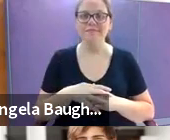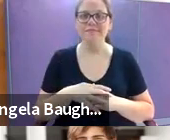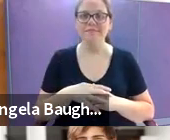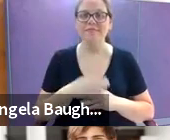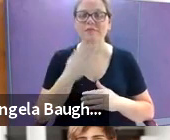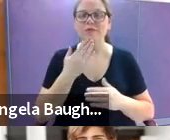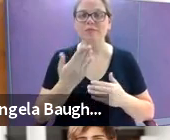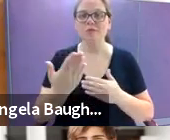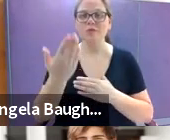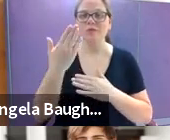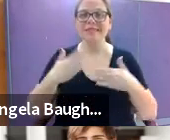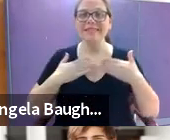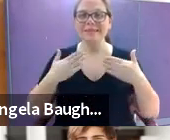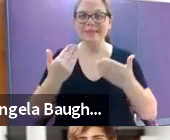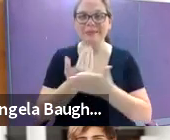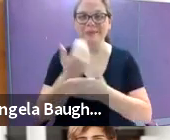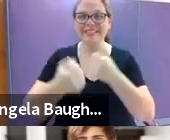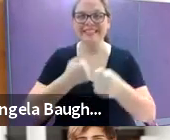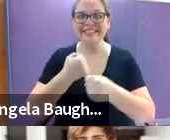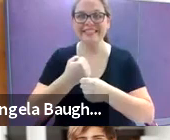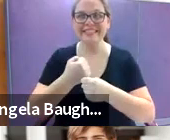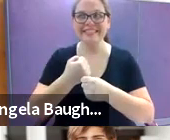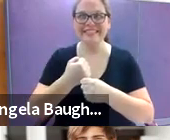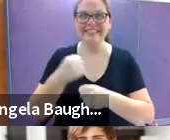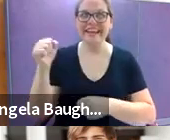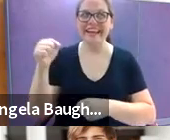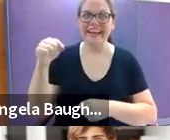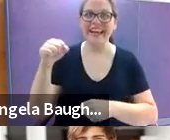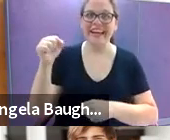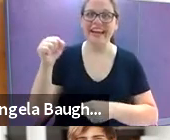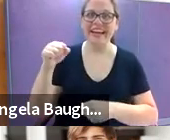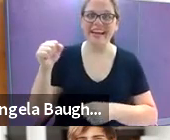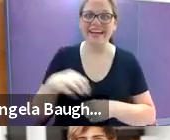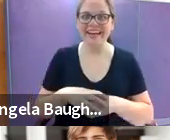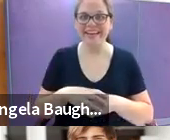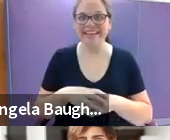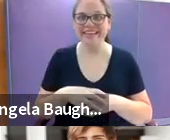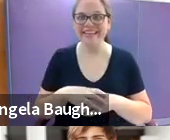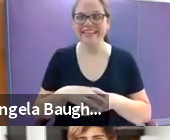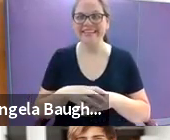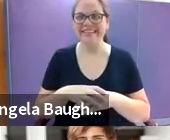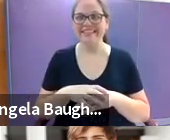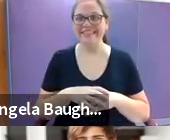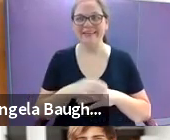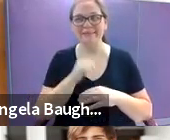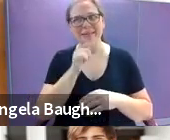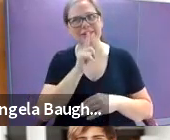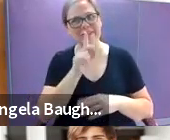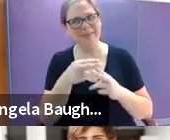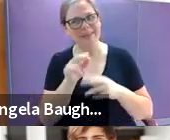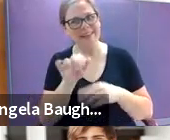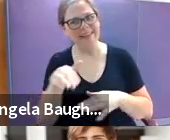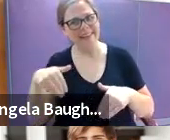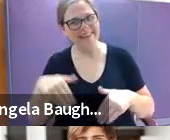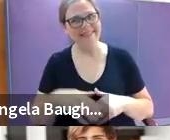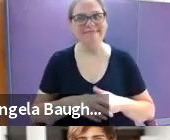Good morning. Happy New Year. Yeah. I don't know. I'm not so sure about that yet.